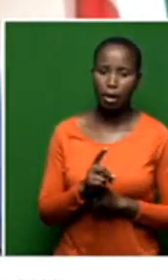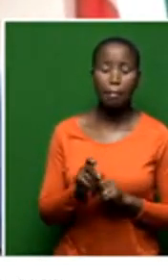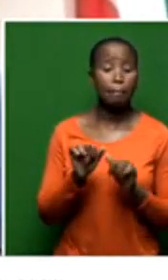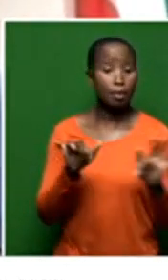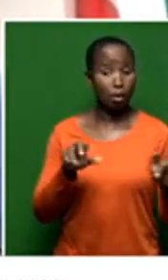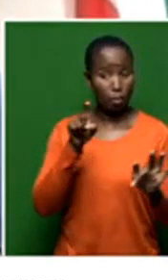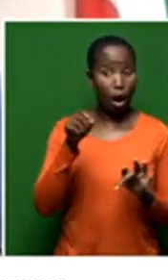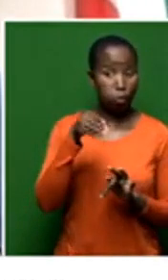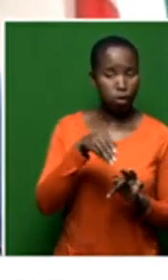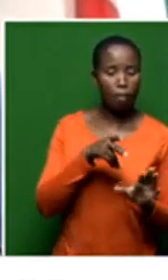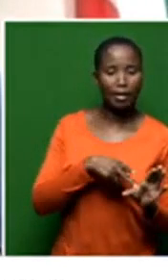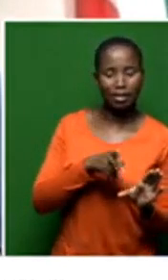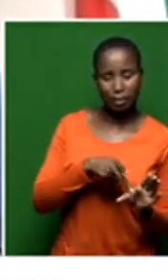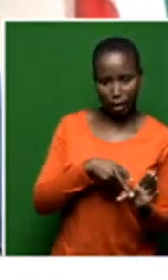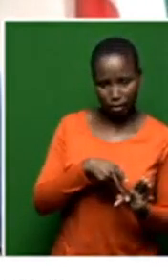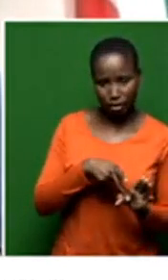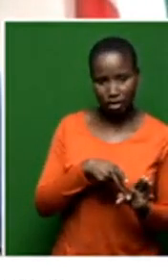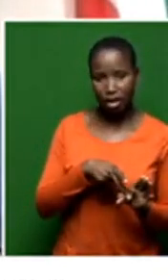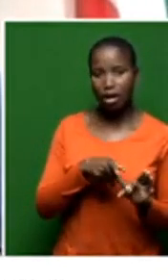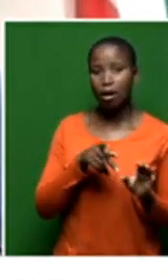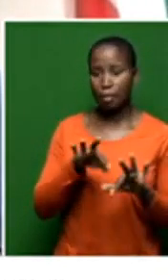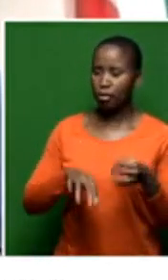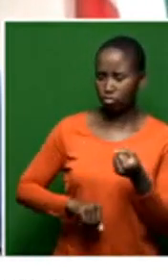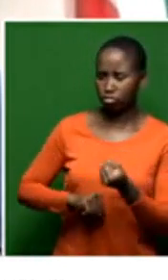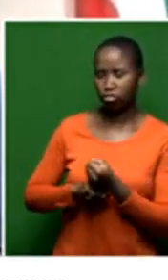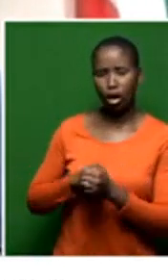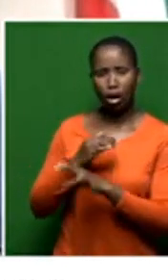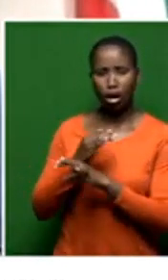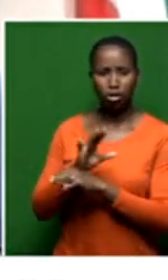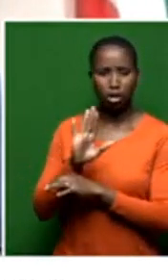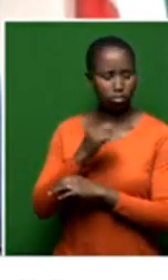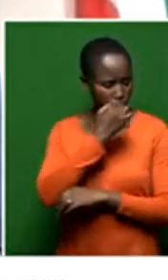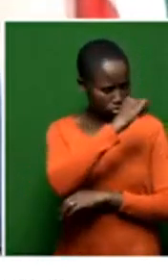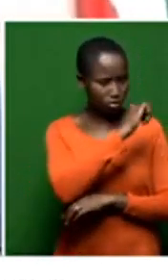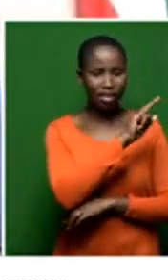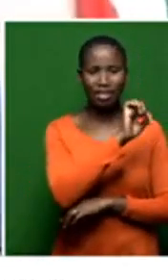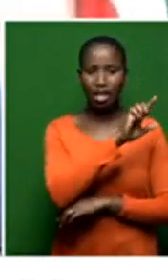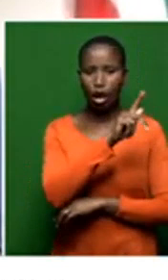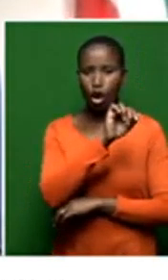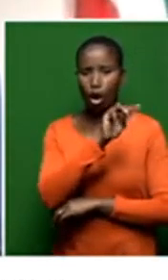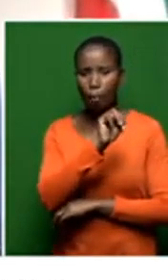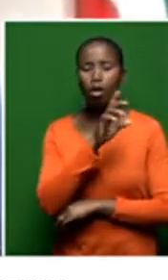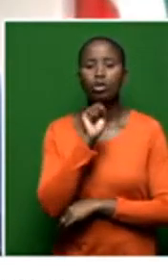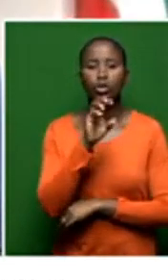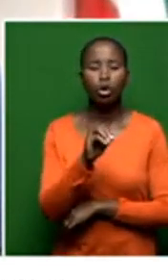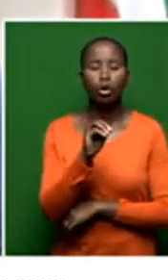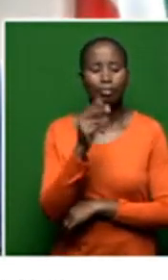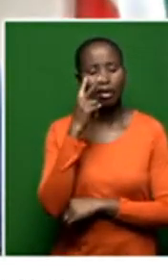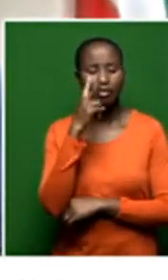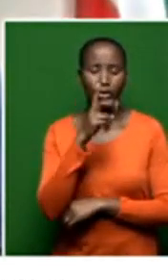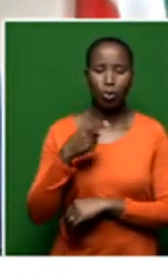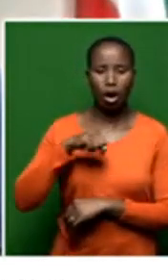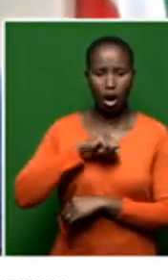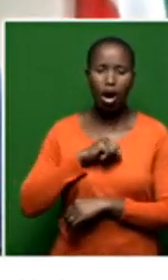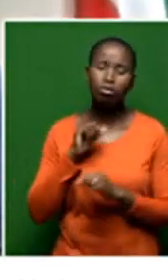participants in this litigation who are in support of ICASA, who are opposing Telkom. We are of a strong view that we should